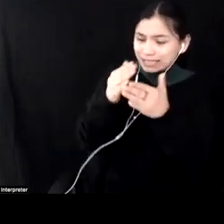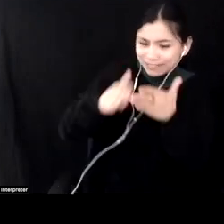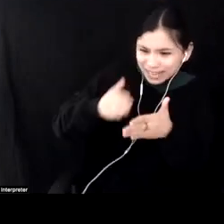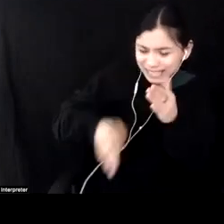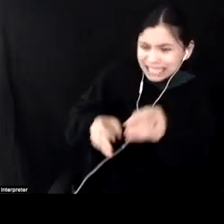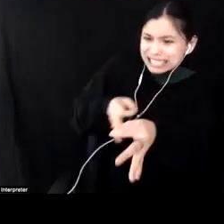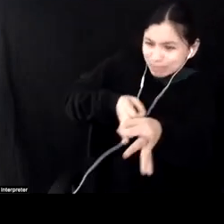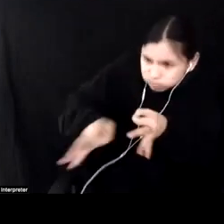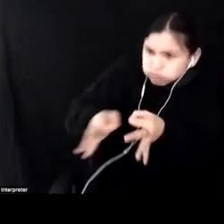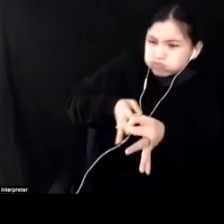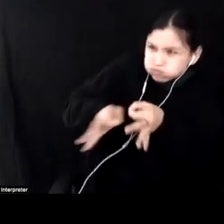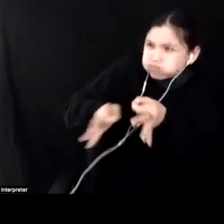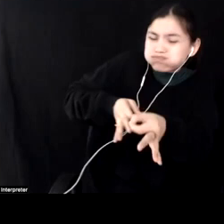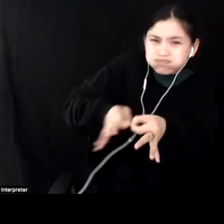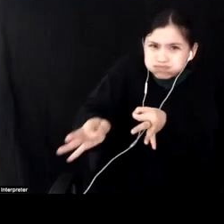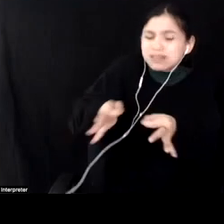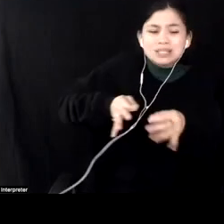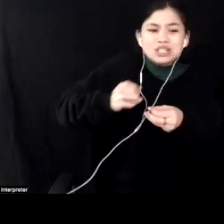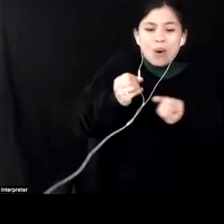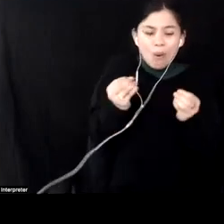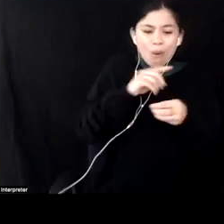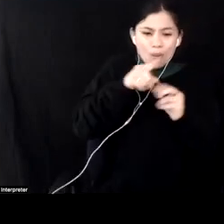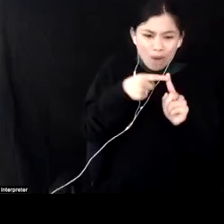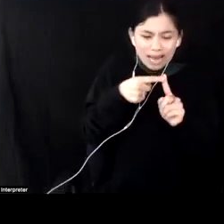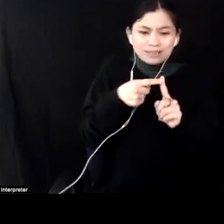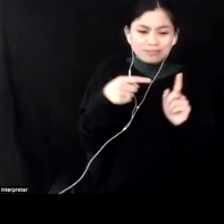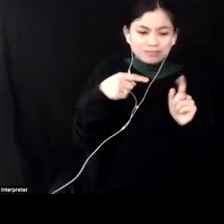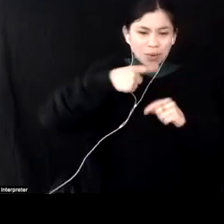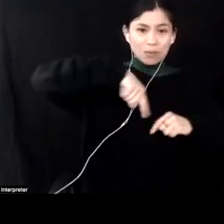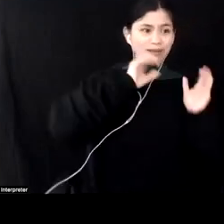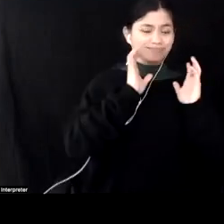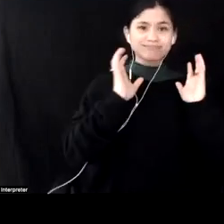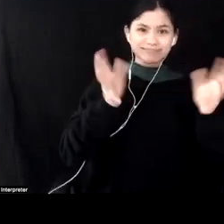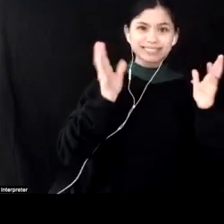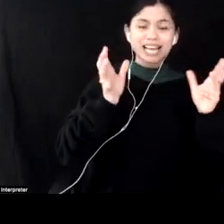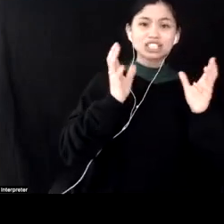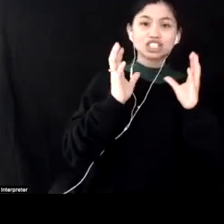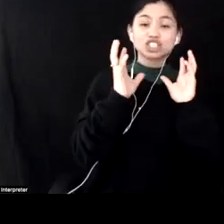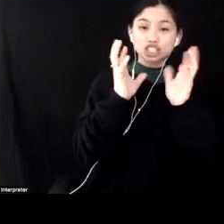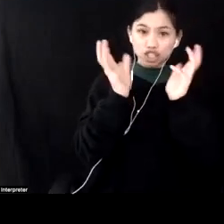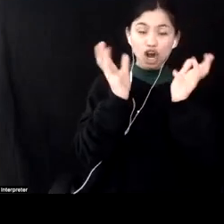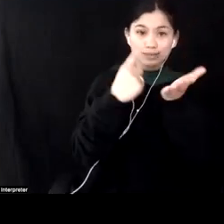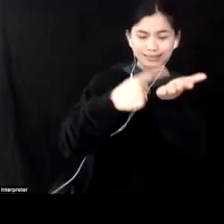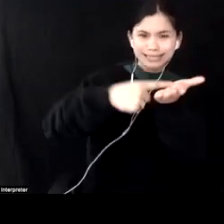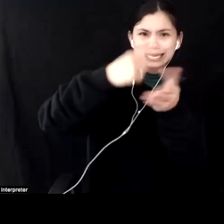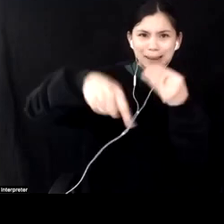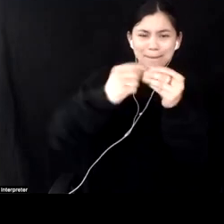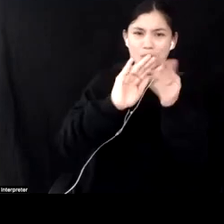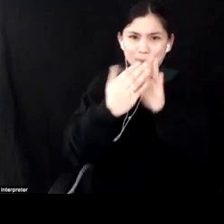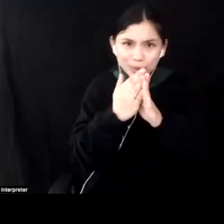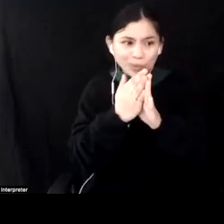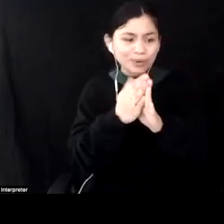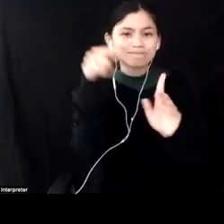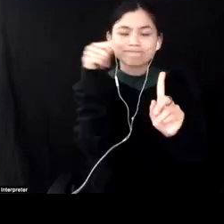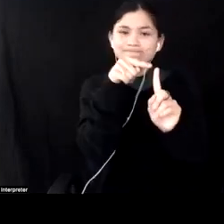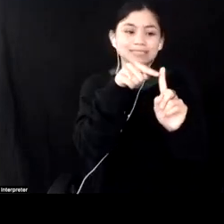so I think when we discuss the community, again, it involves the parents, especially when we're trying